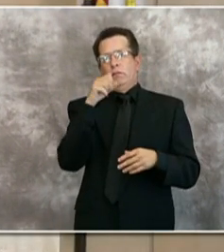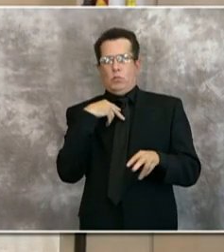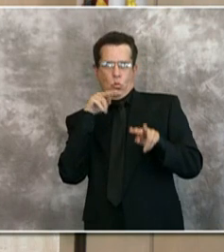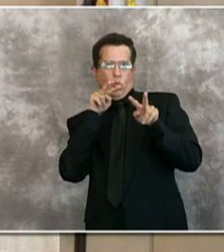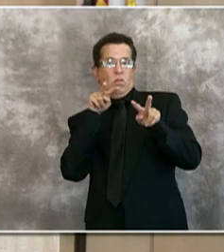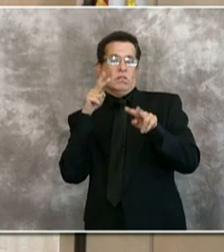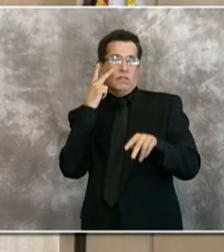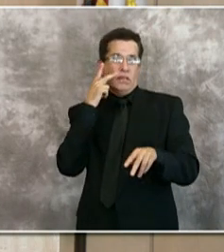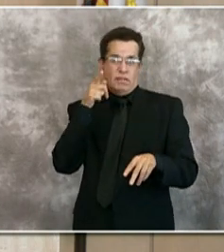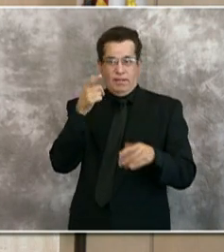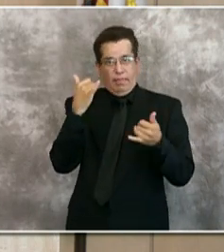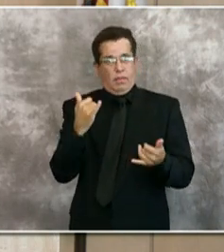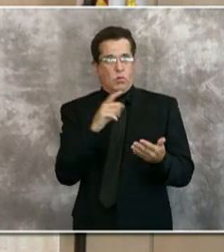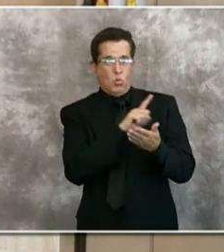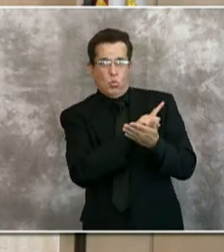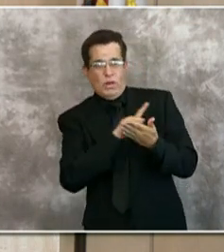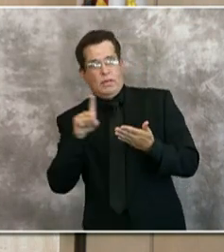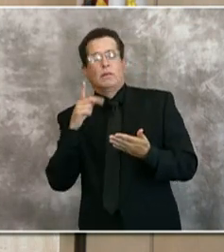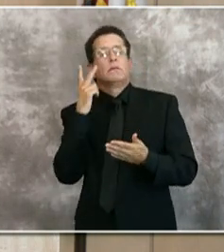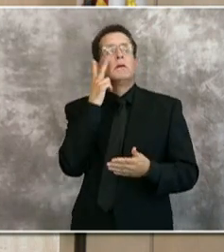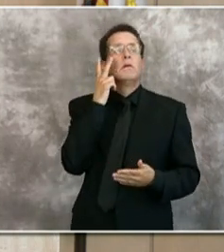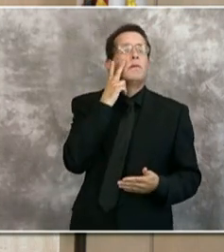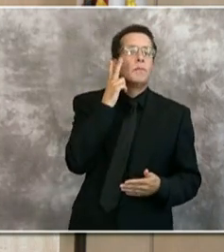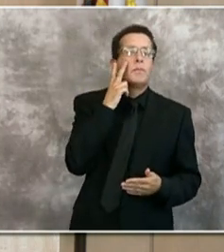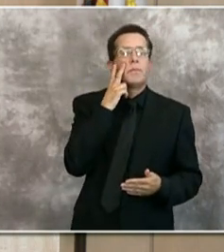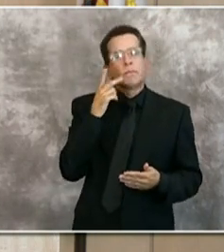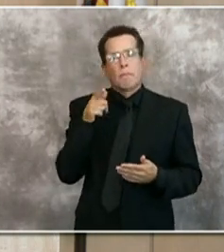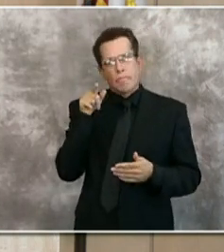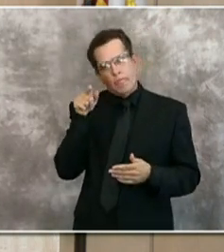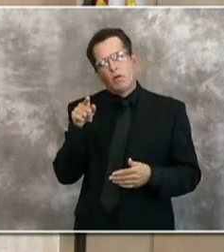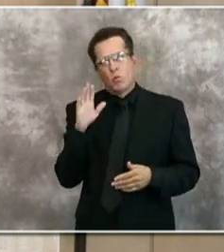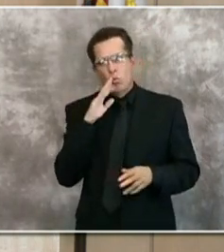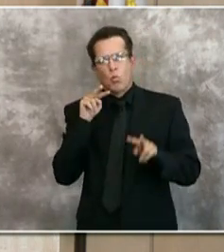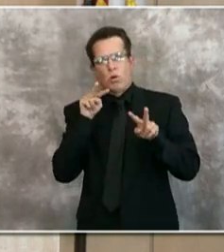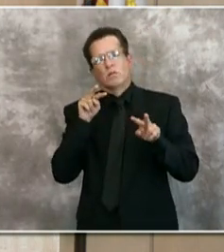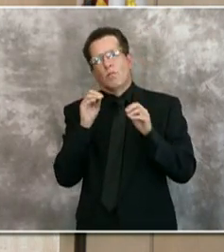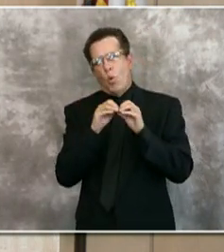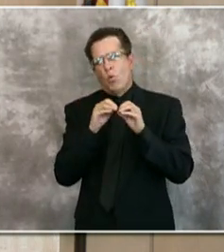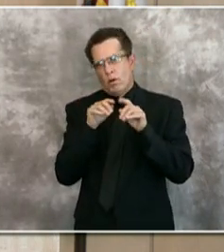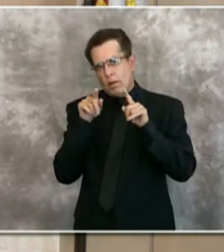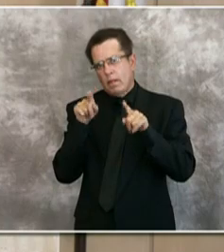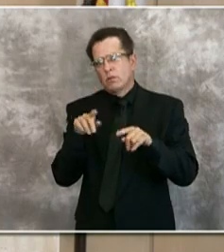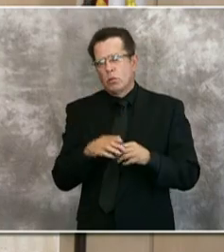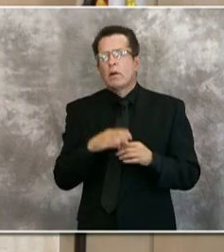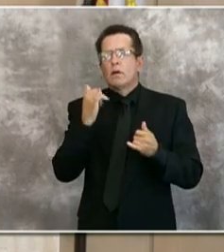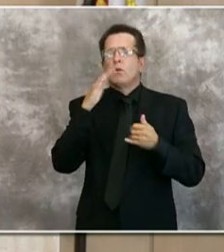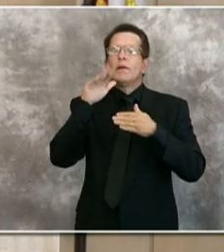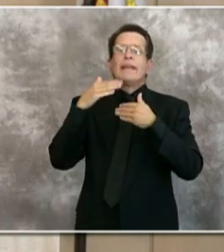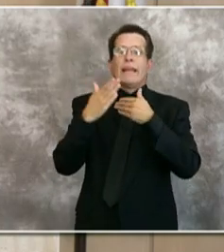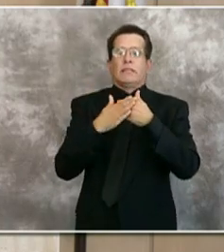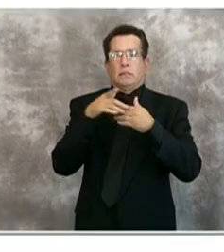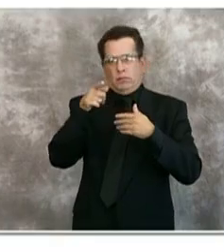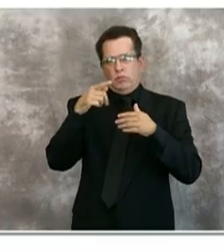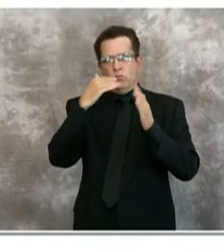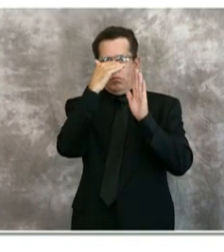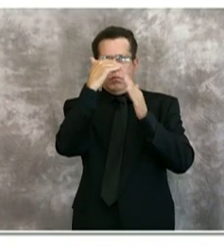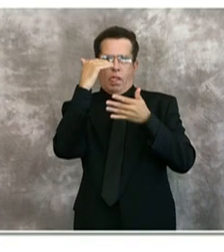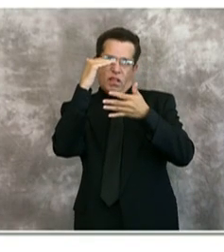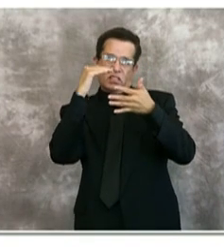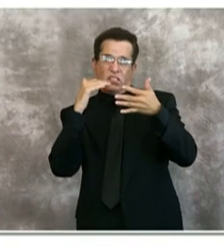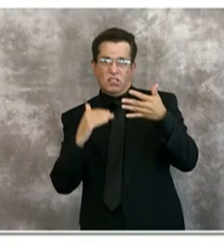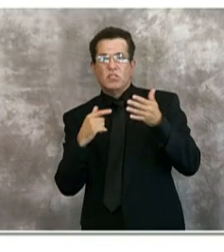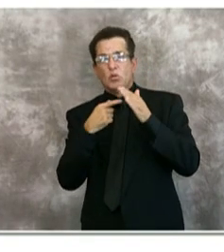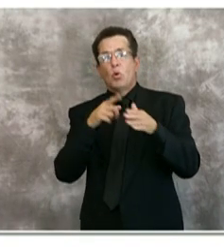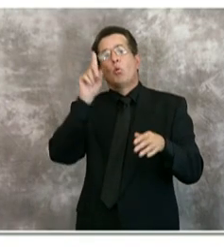what this last week looks like. Now going to the next slide, which is related to